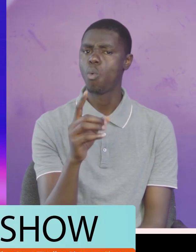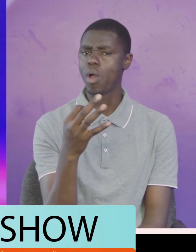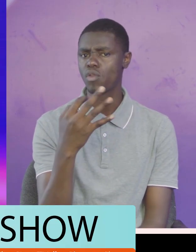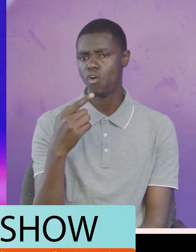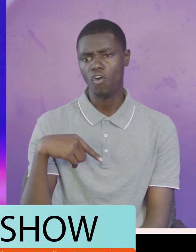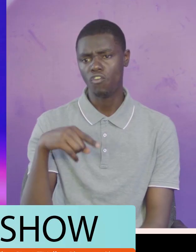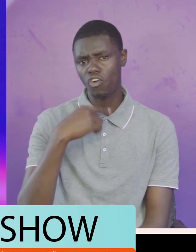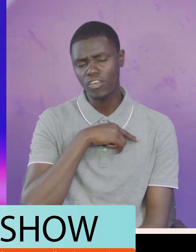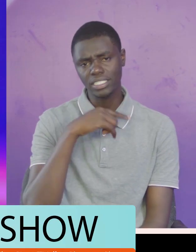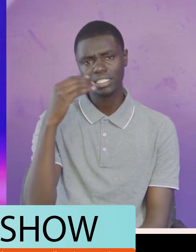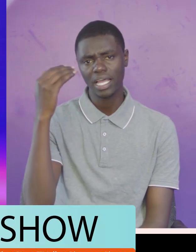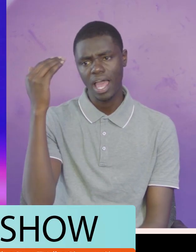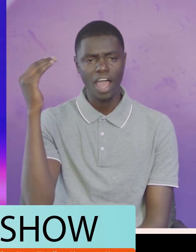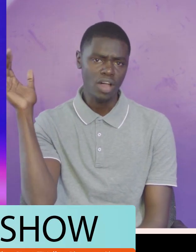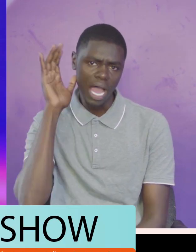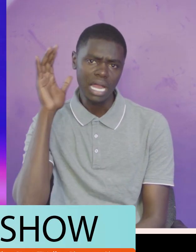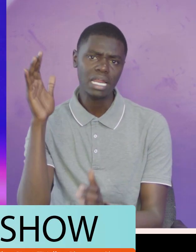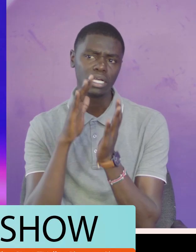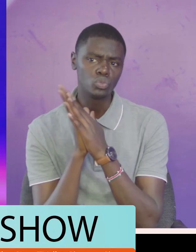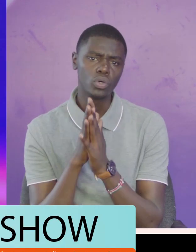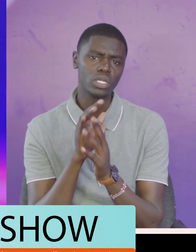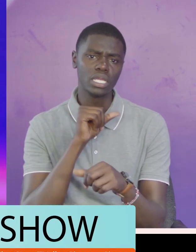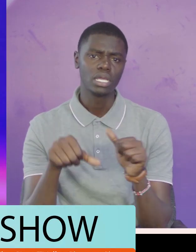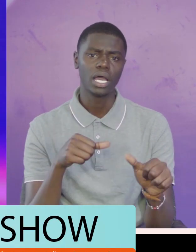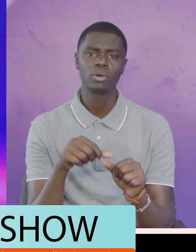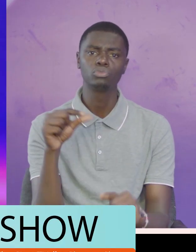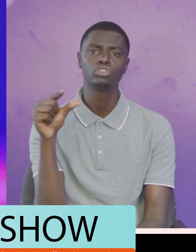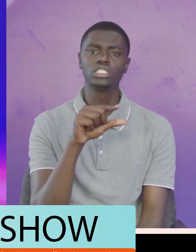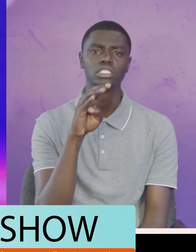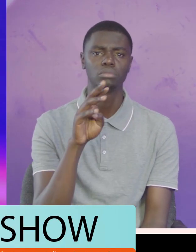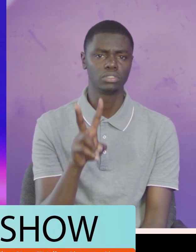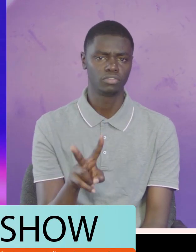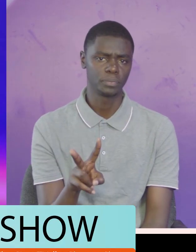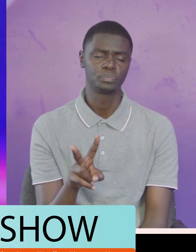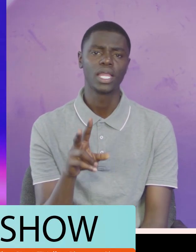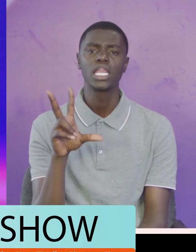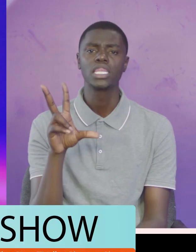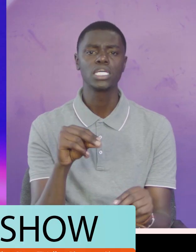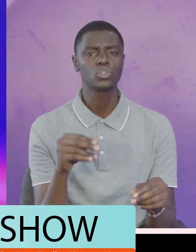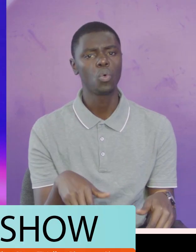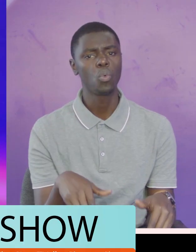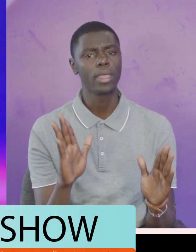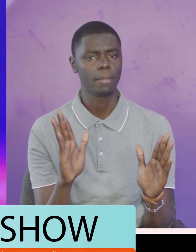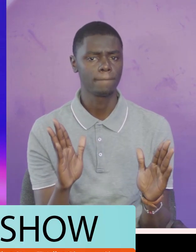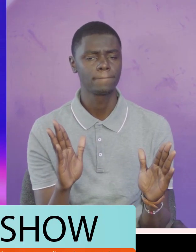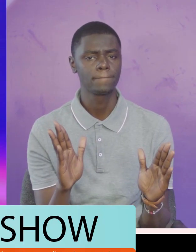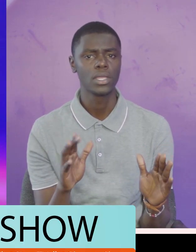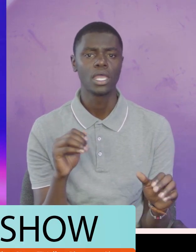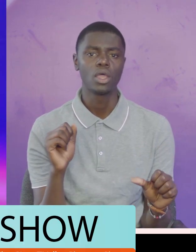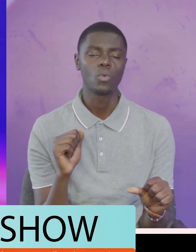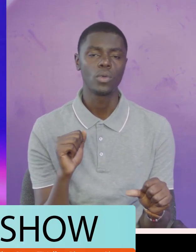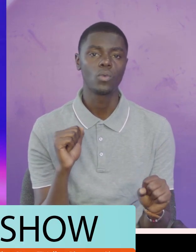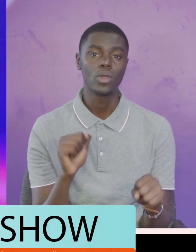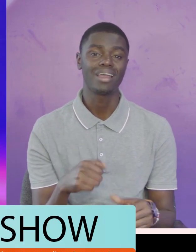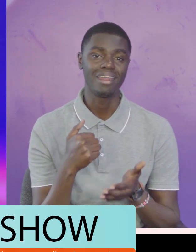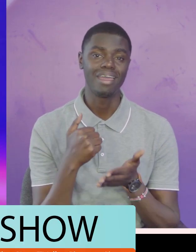us knows someone or has had a story on gender-based violence. And there's no way that